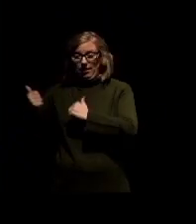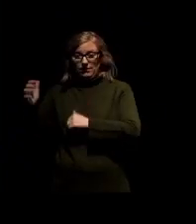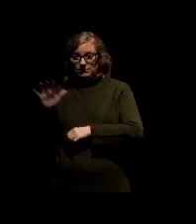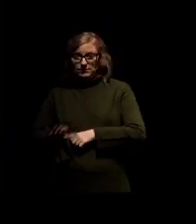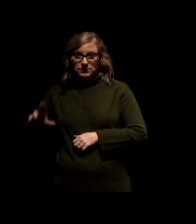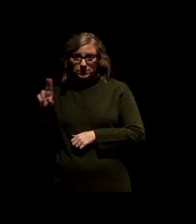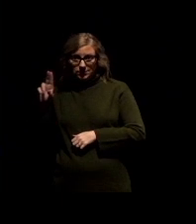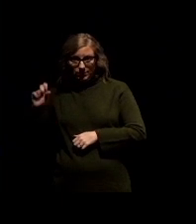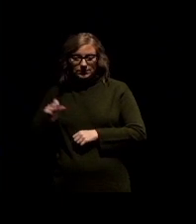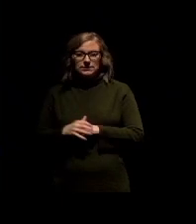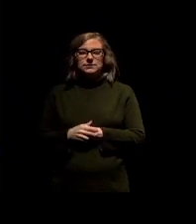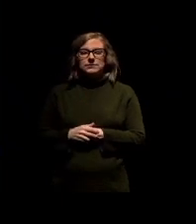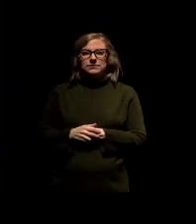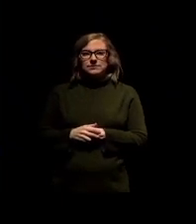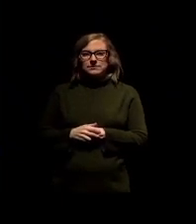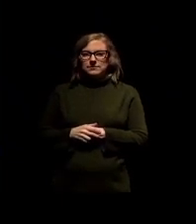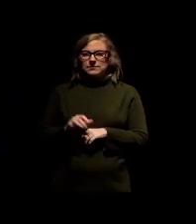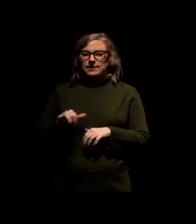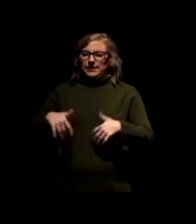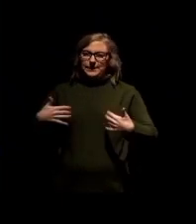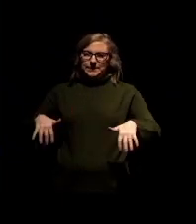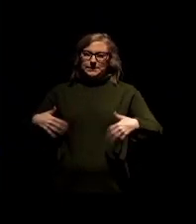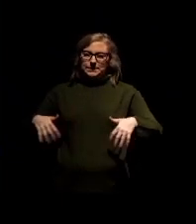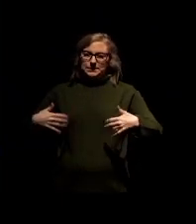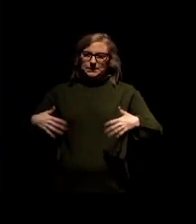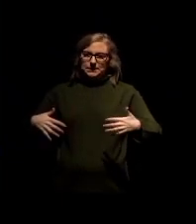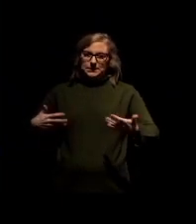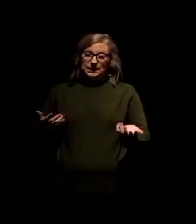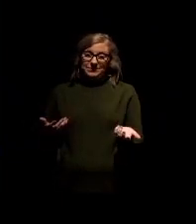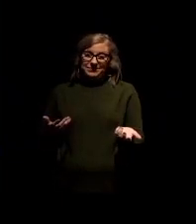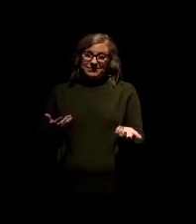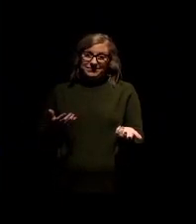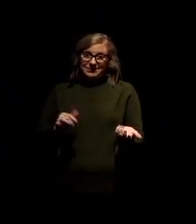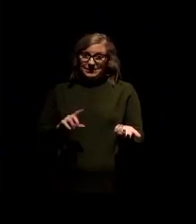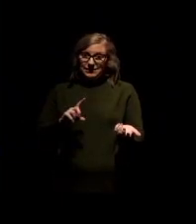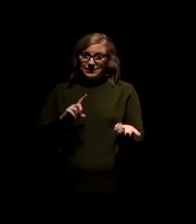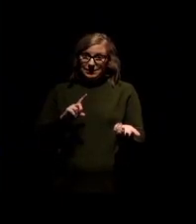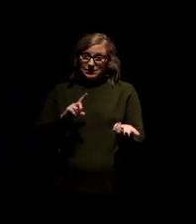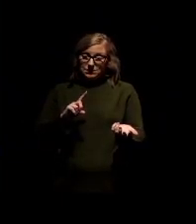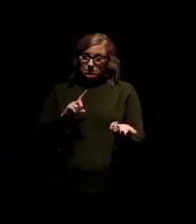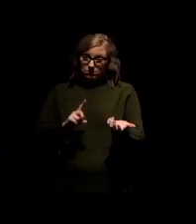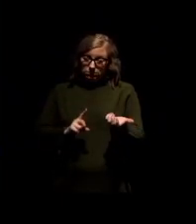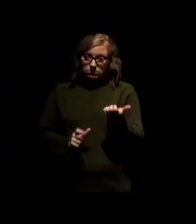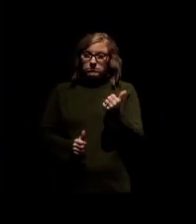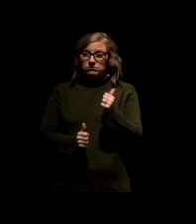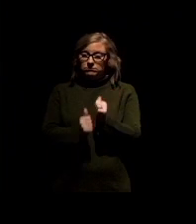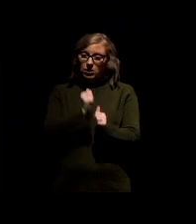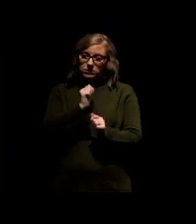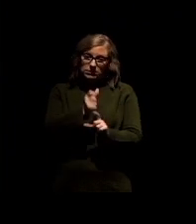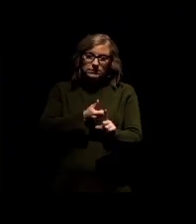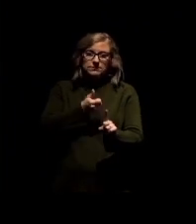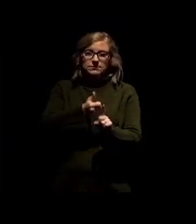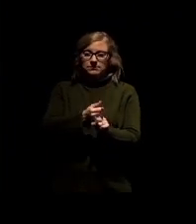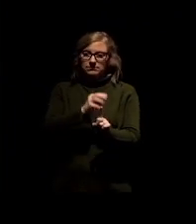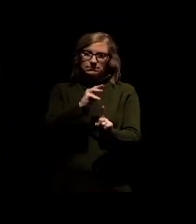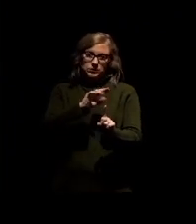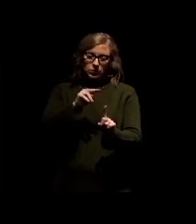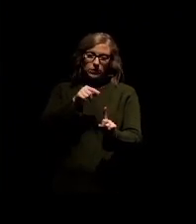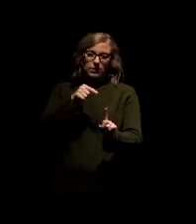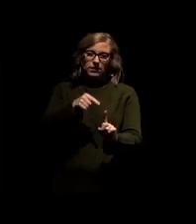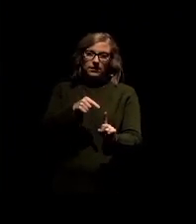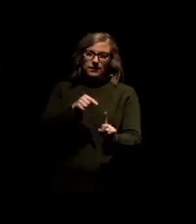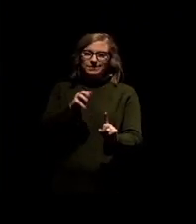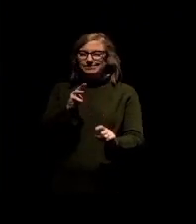is no more true than any other state in the nation than it is in Minnesota. Minnesota has the